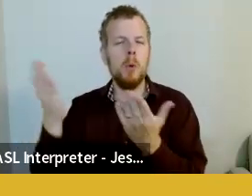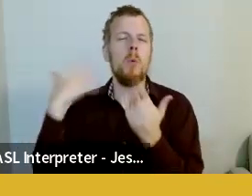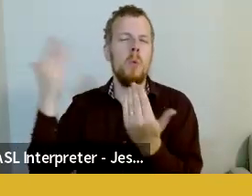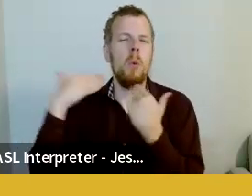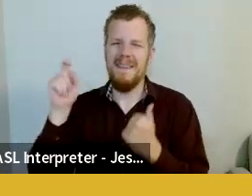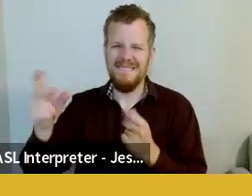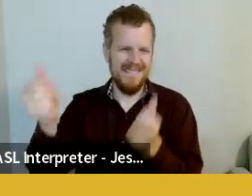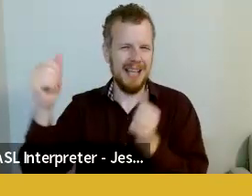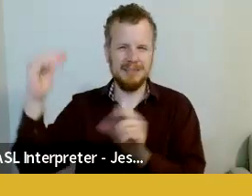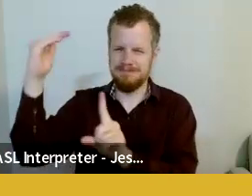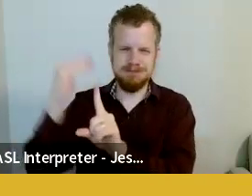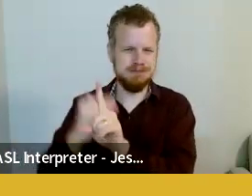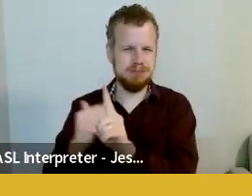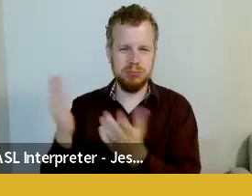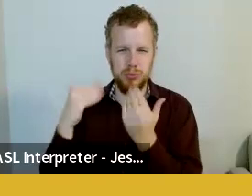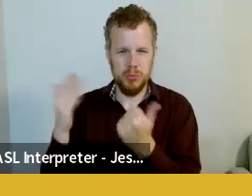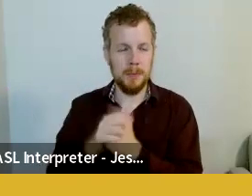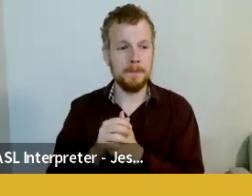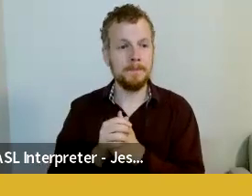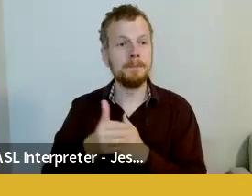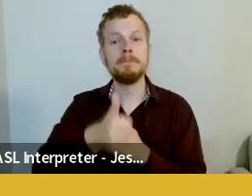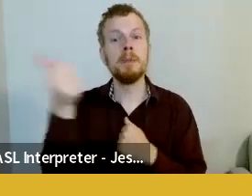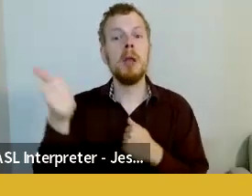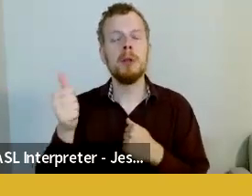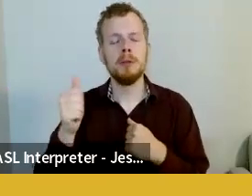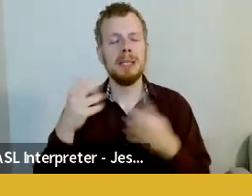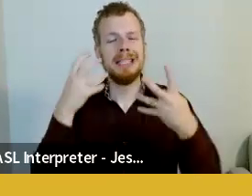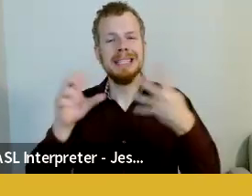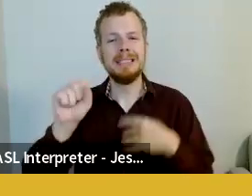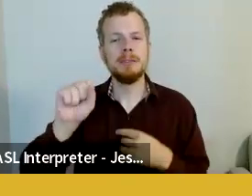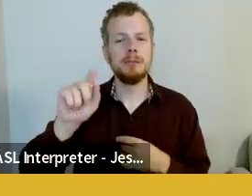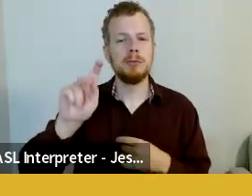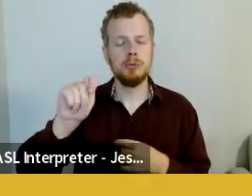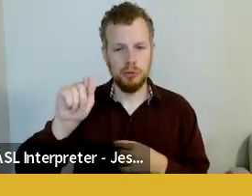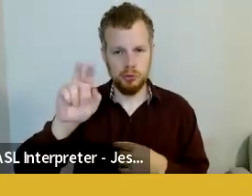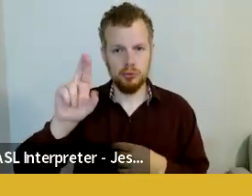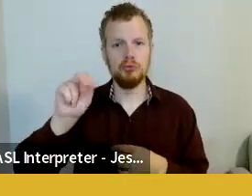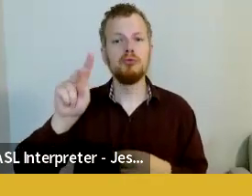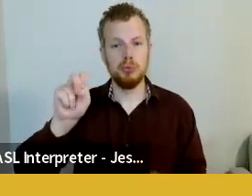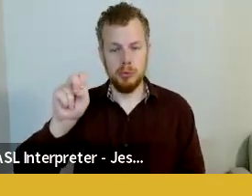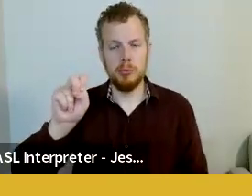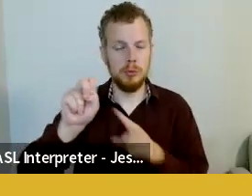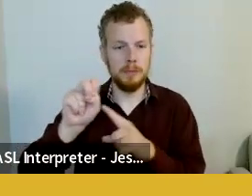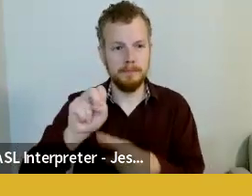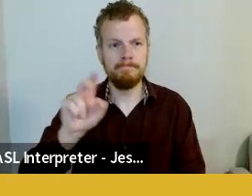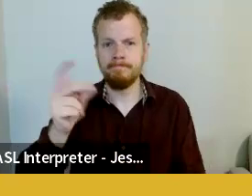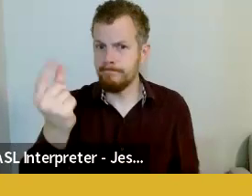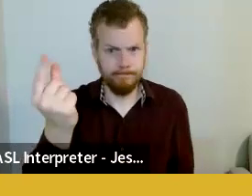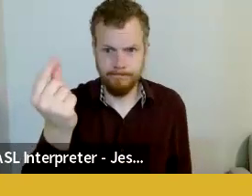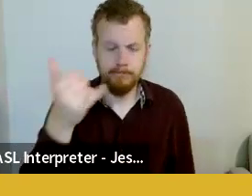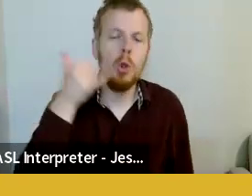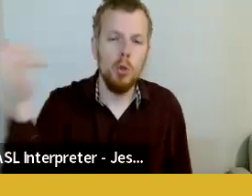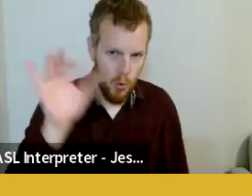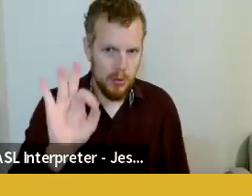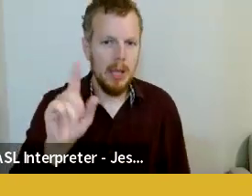Okay, next up, we have heat stroke. So if someone shows signs of heat stroke, call 911